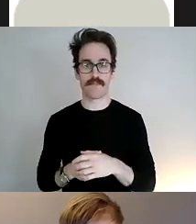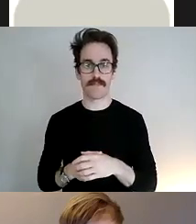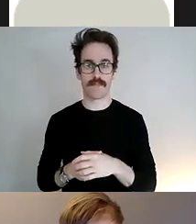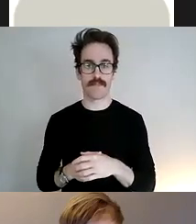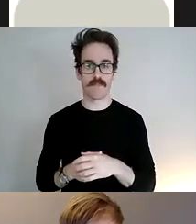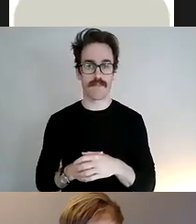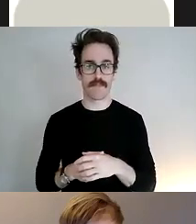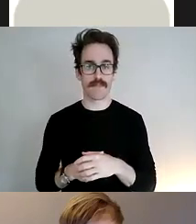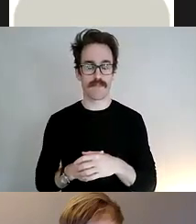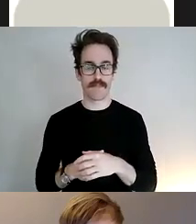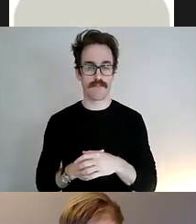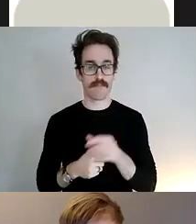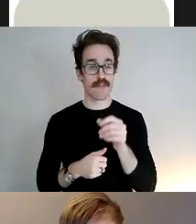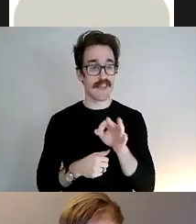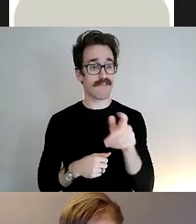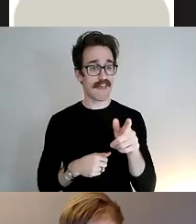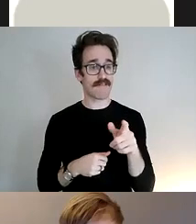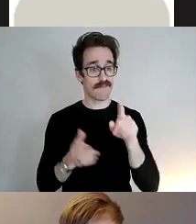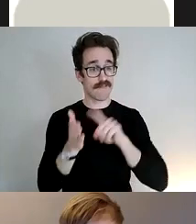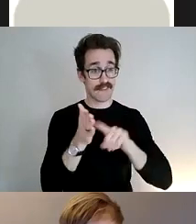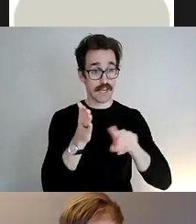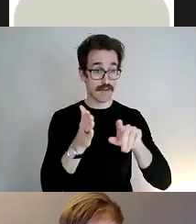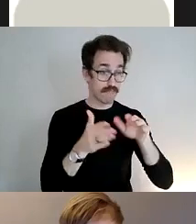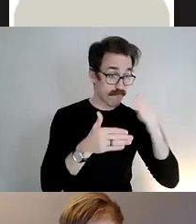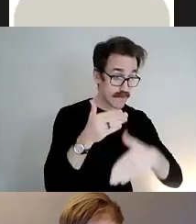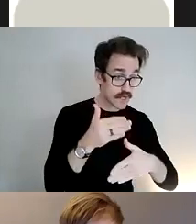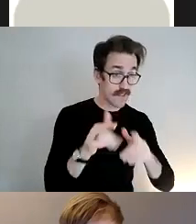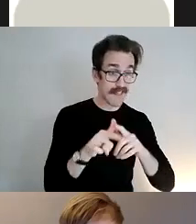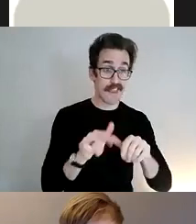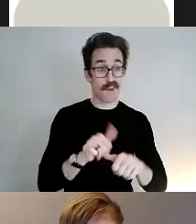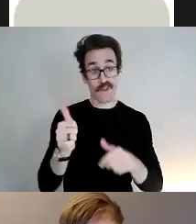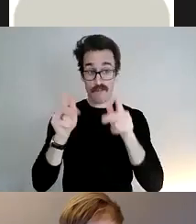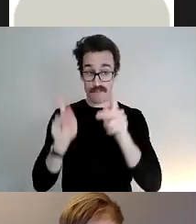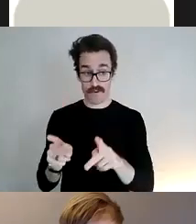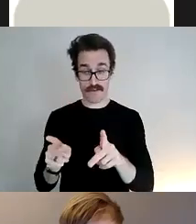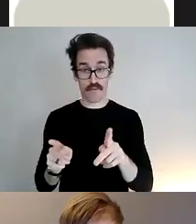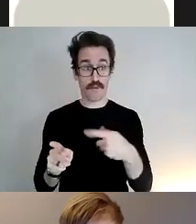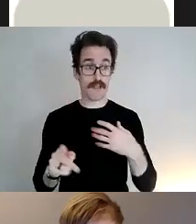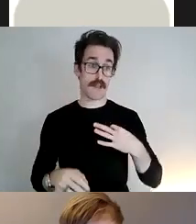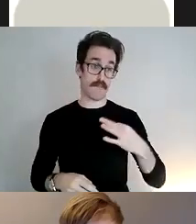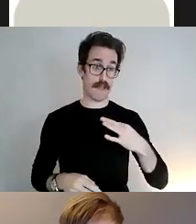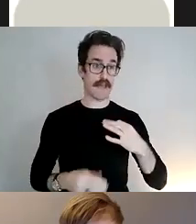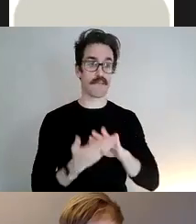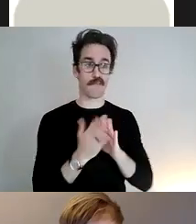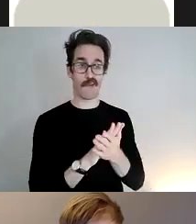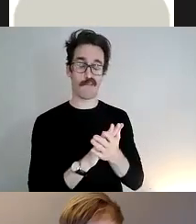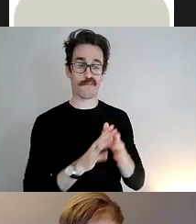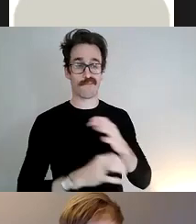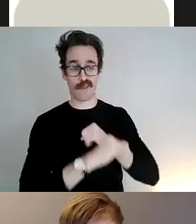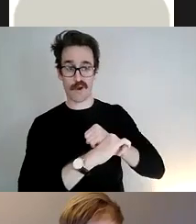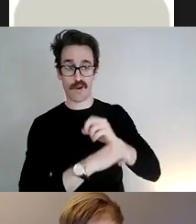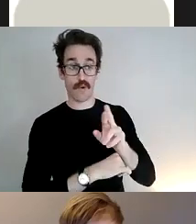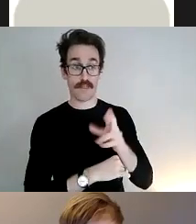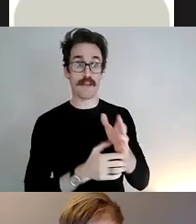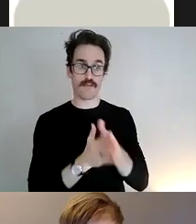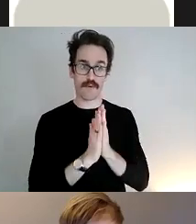and an investigation ends. Maybe someone else applies to court to be the guardian, or maybe they ask for our office to be appointed, or maybe